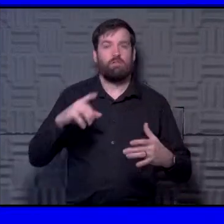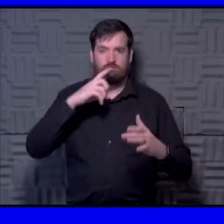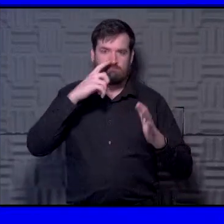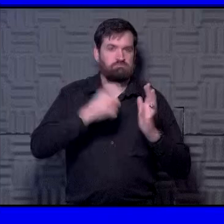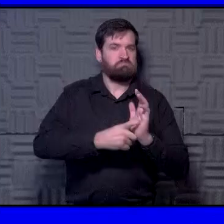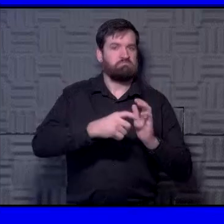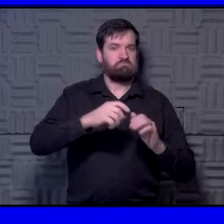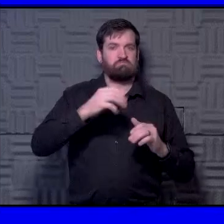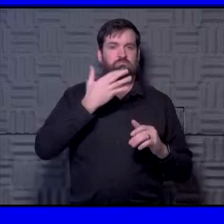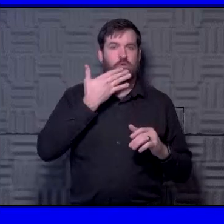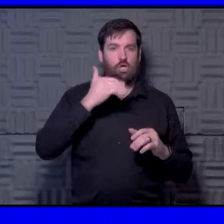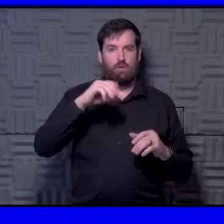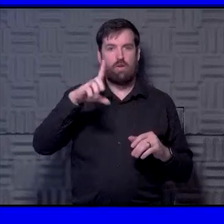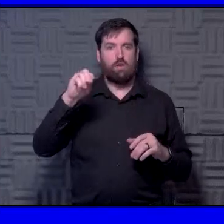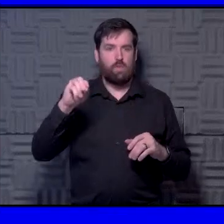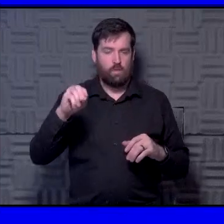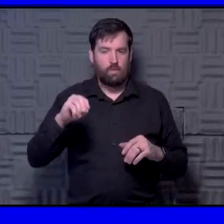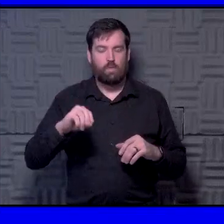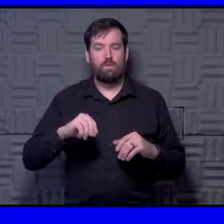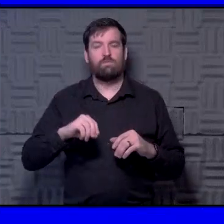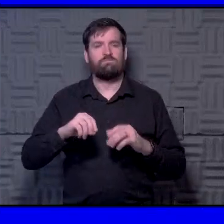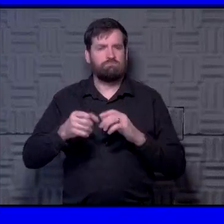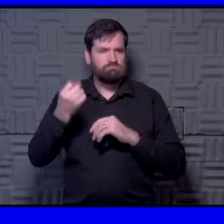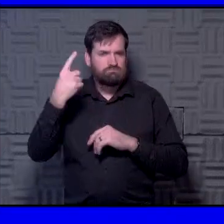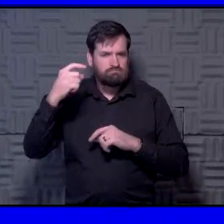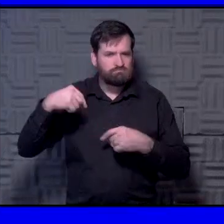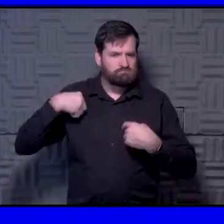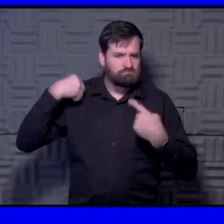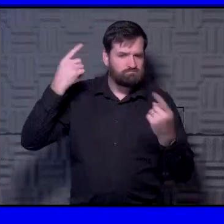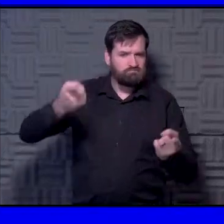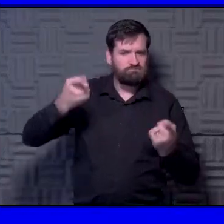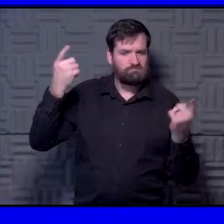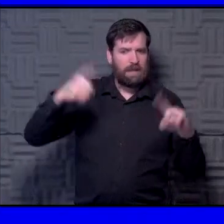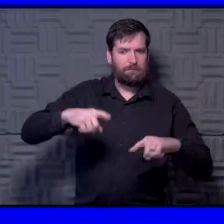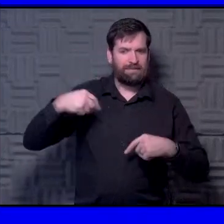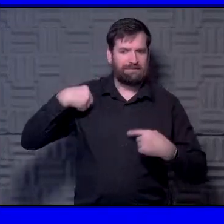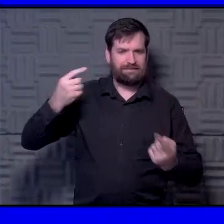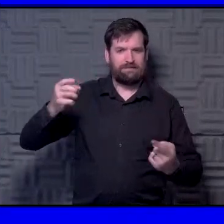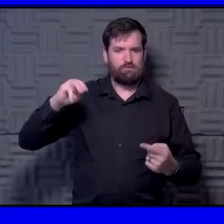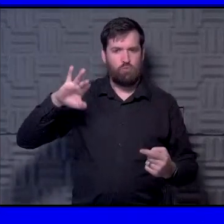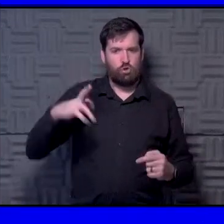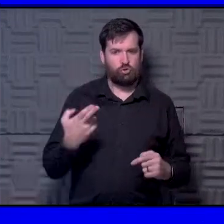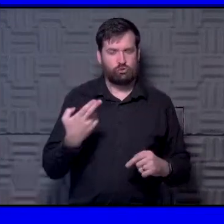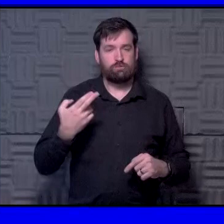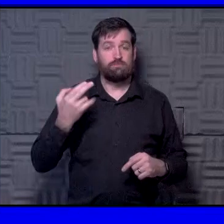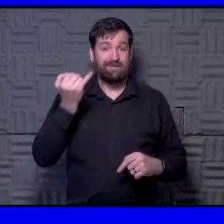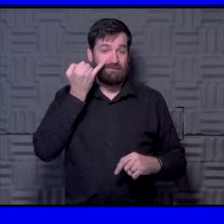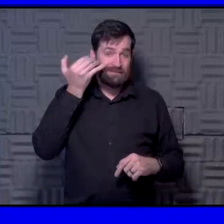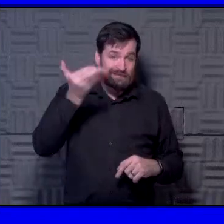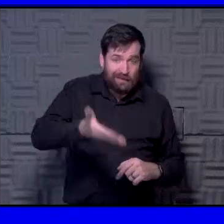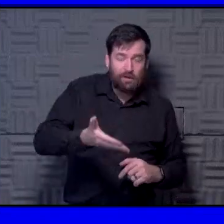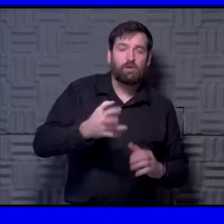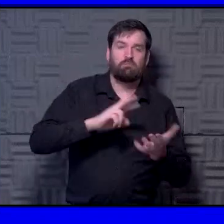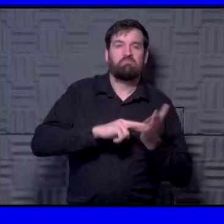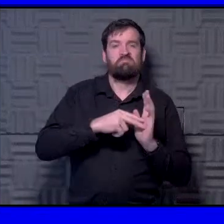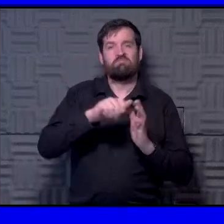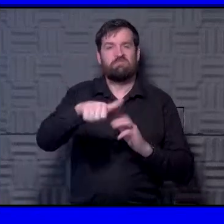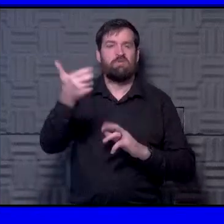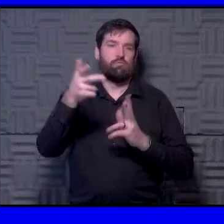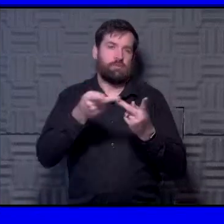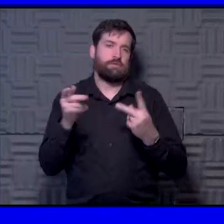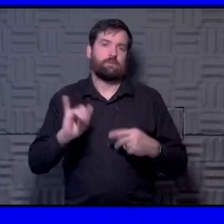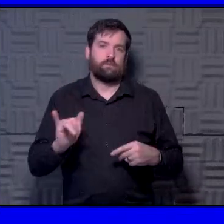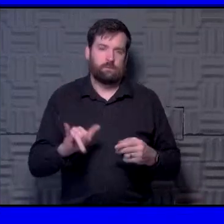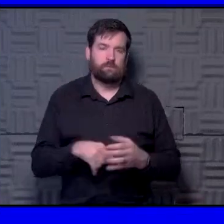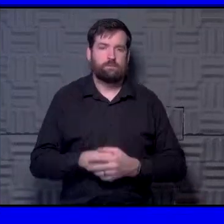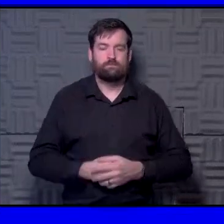Colorado. I think understanding what has happened since March of 2020, you have to understand if it's there, it's probably other places as well.